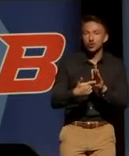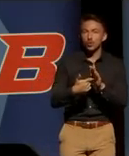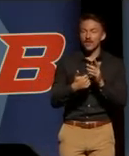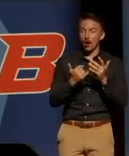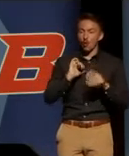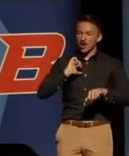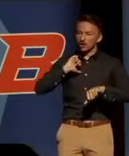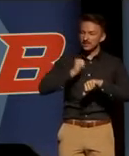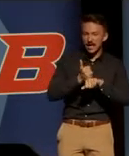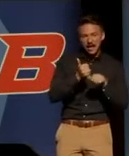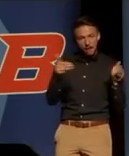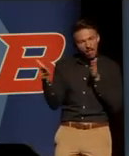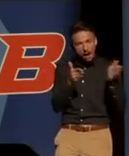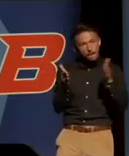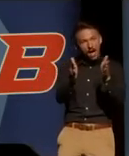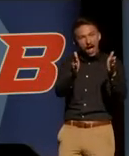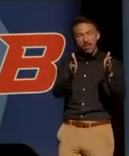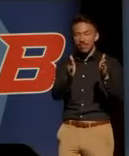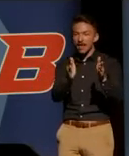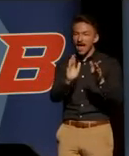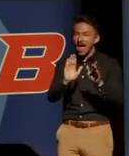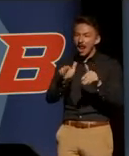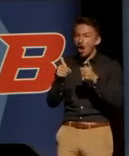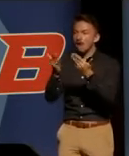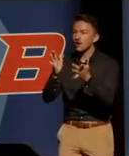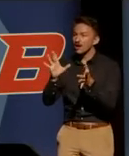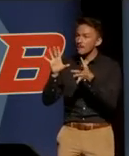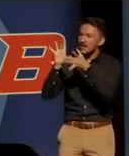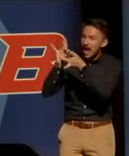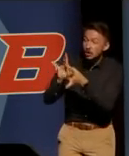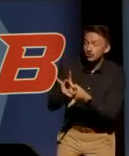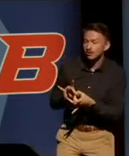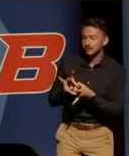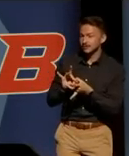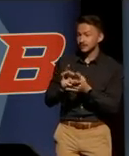connections in ways that make new things possible.